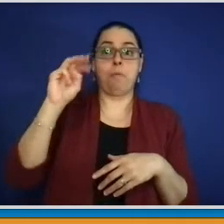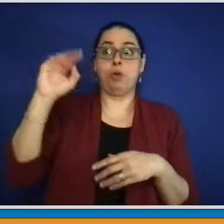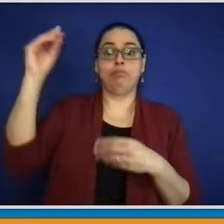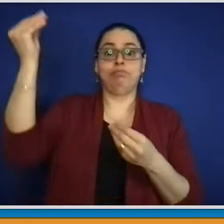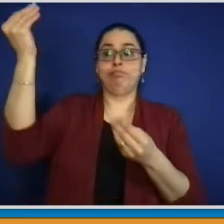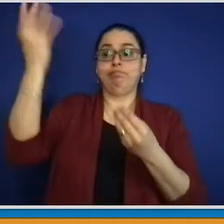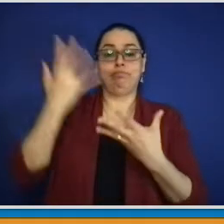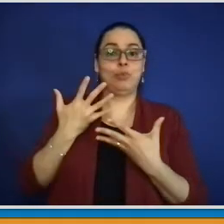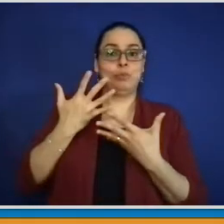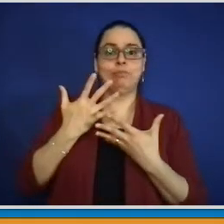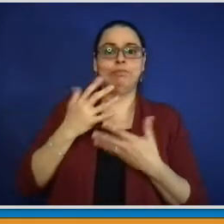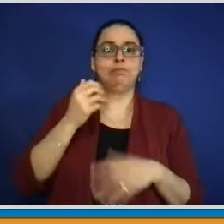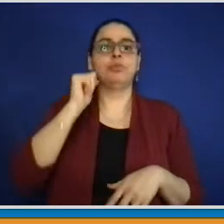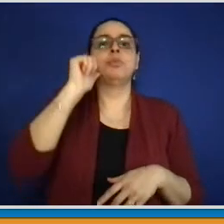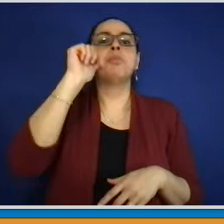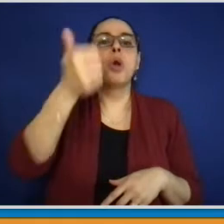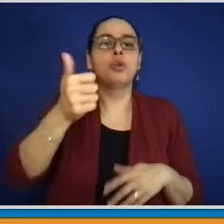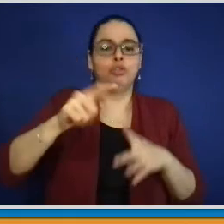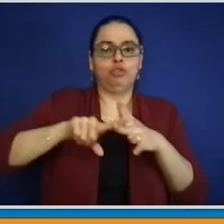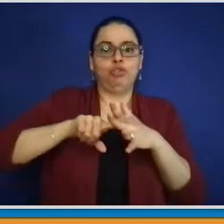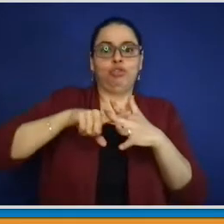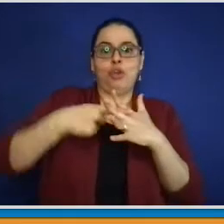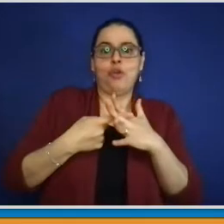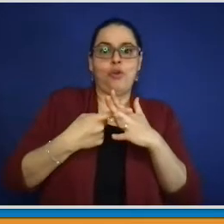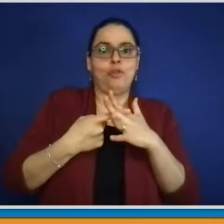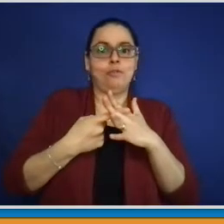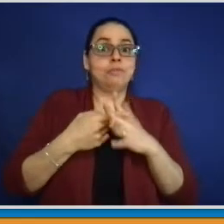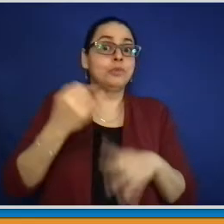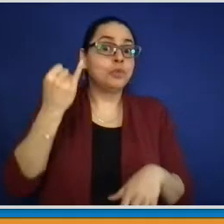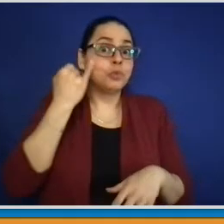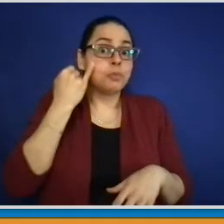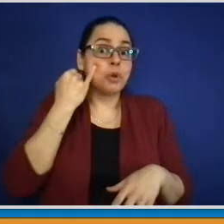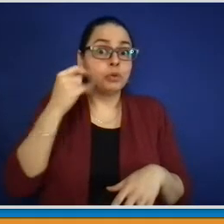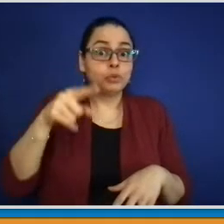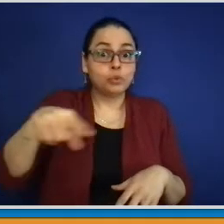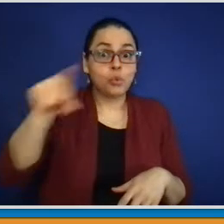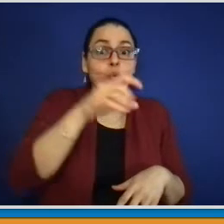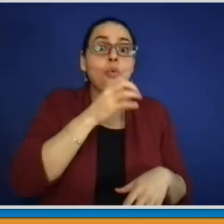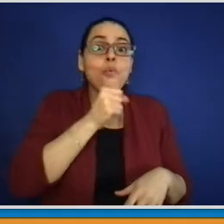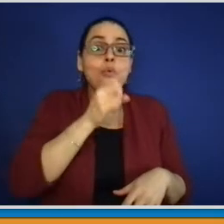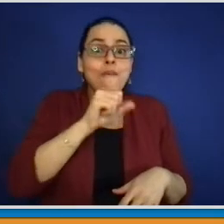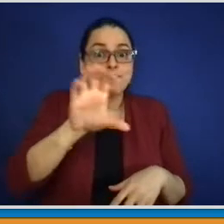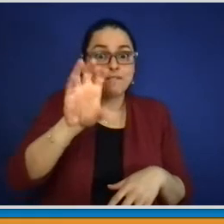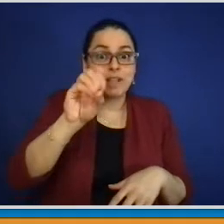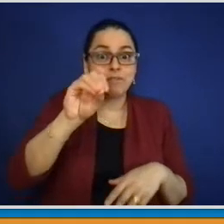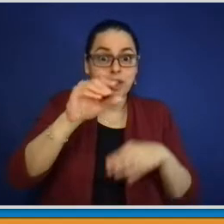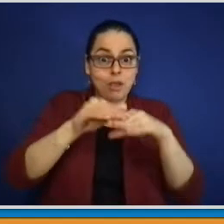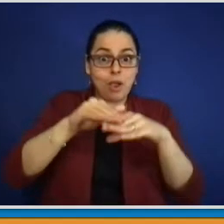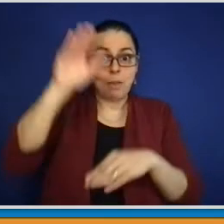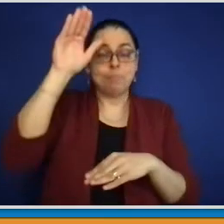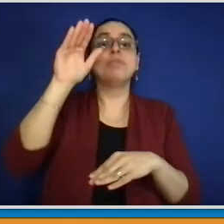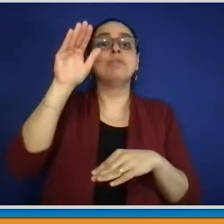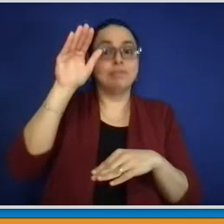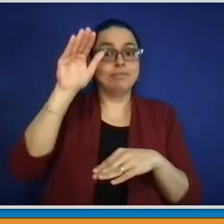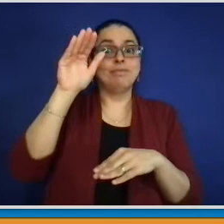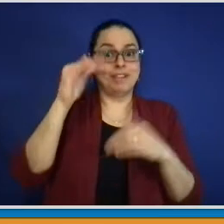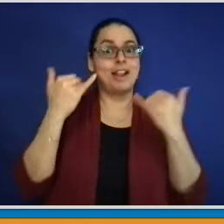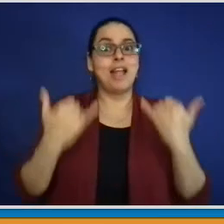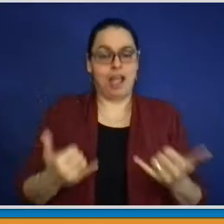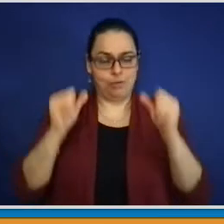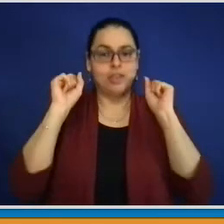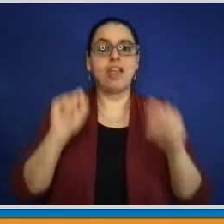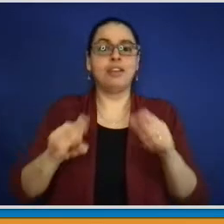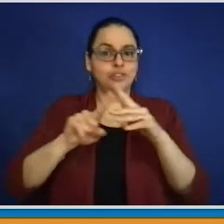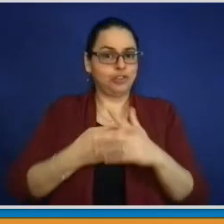a.m. All of the different locations are eligible to give you your vaccine at age 50 and above. For those who just turned 50, this